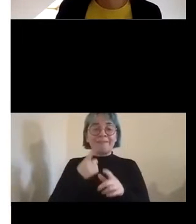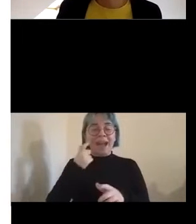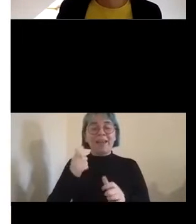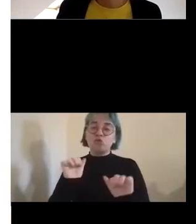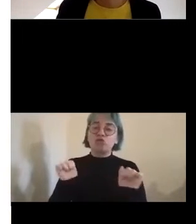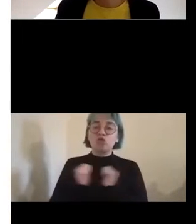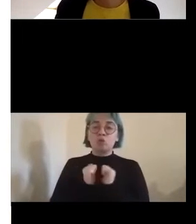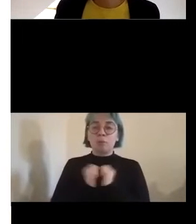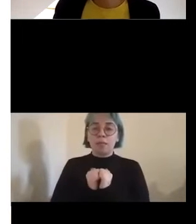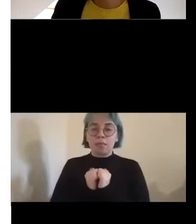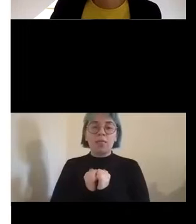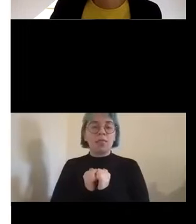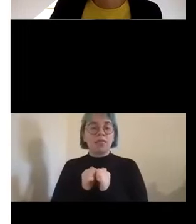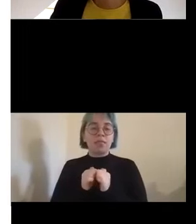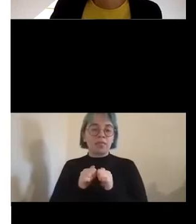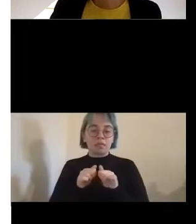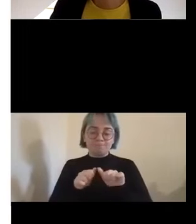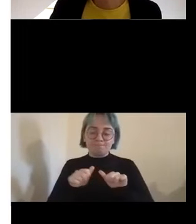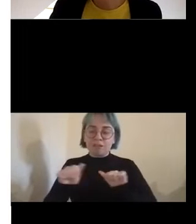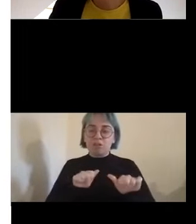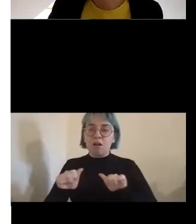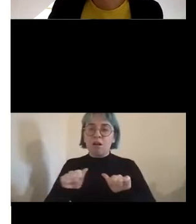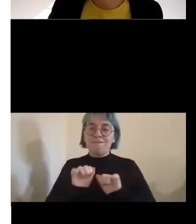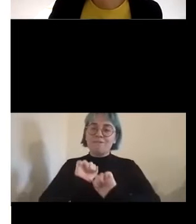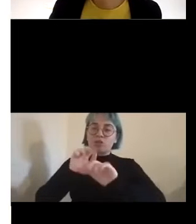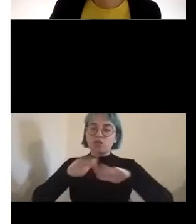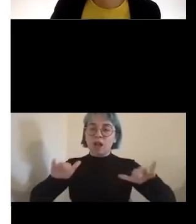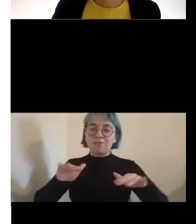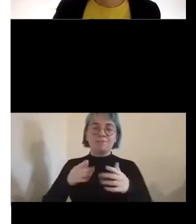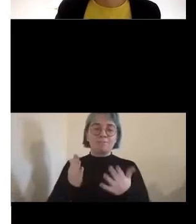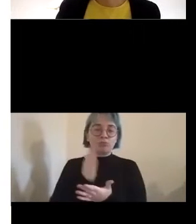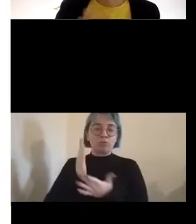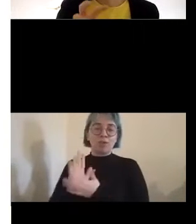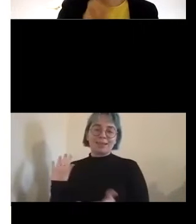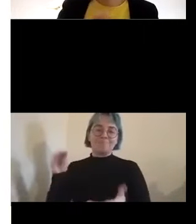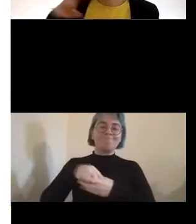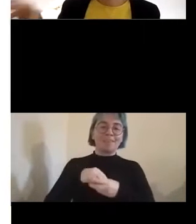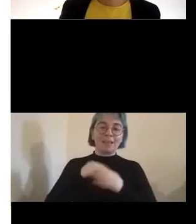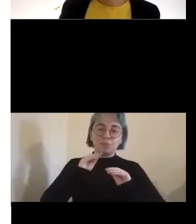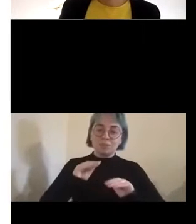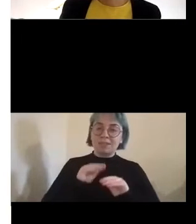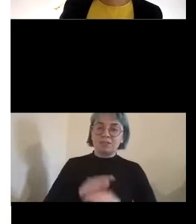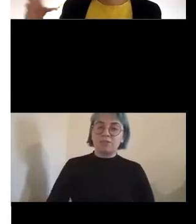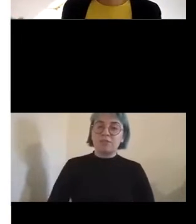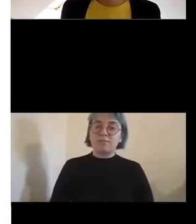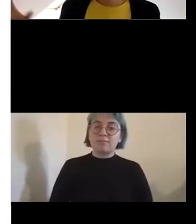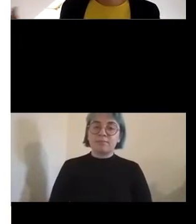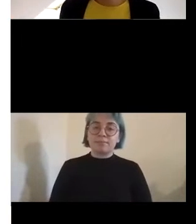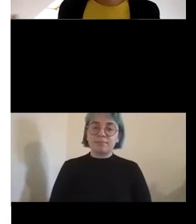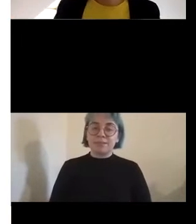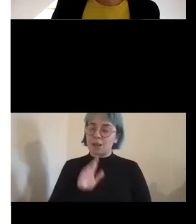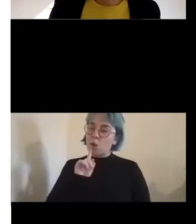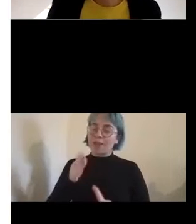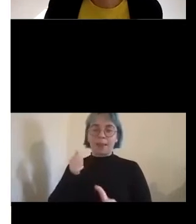child and to contribute to the re-education of the child. So again, it was really looking at the impact on